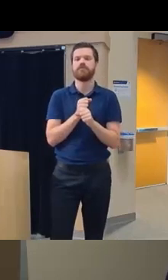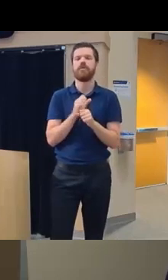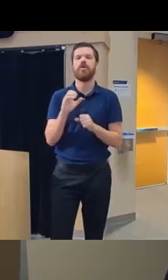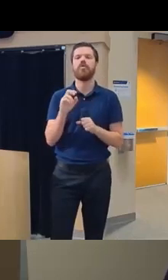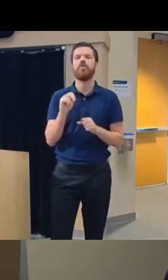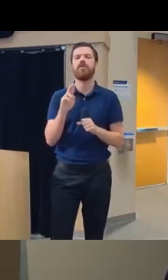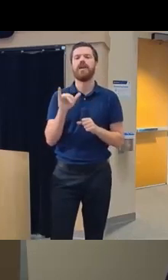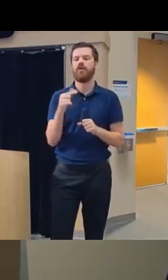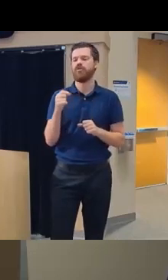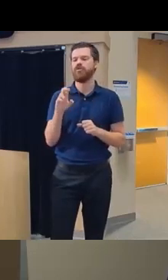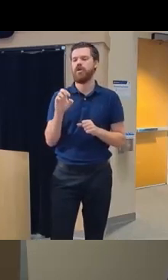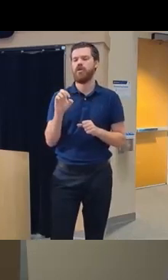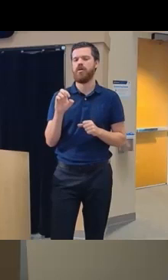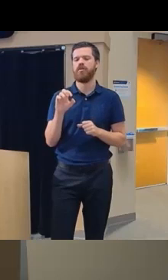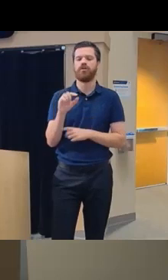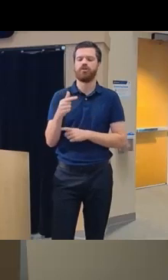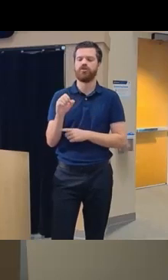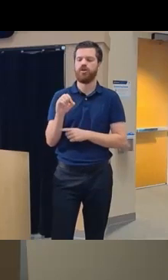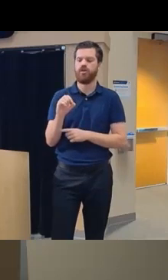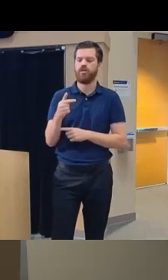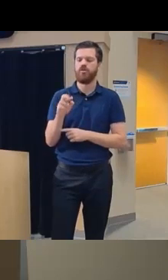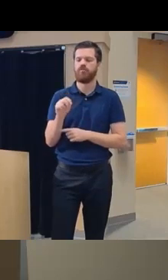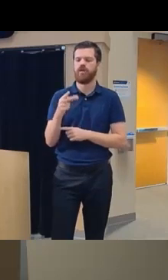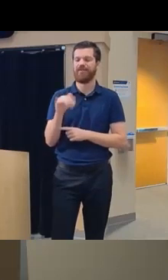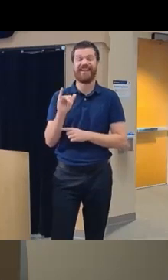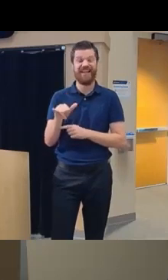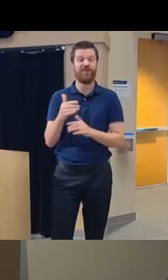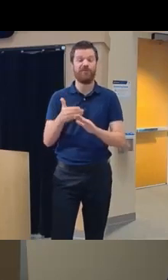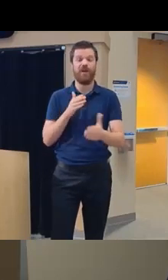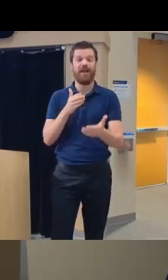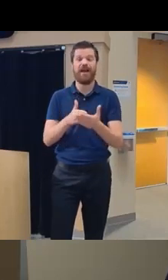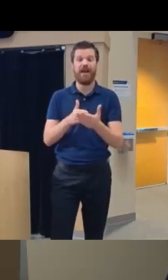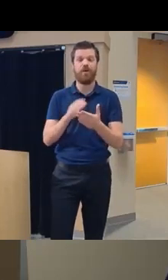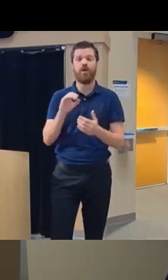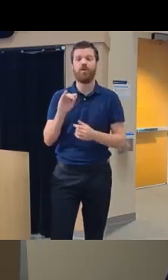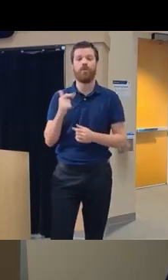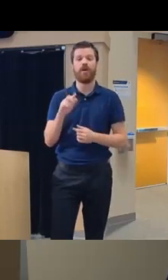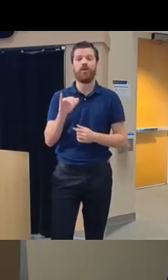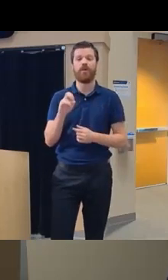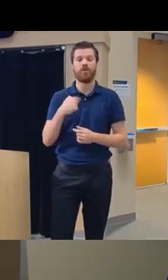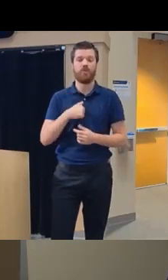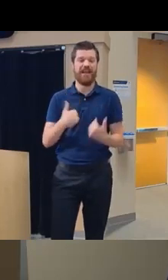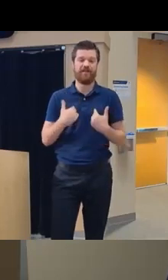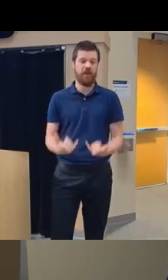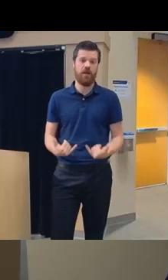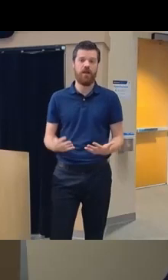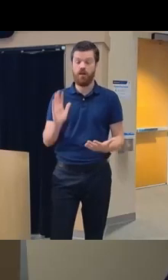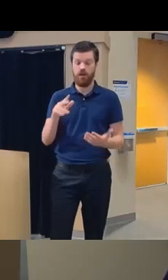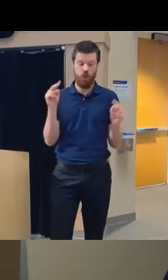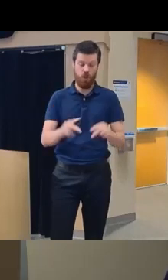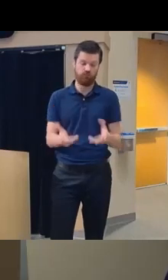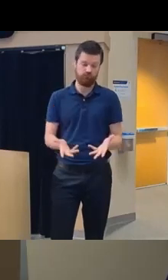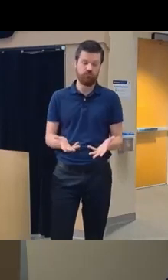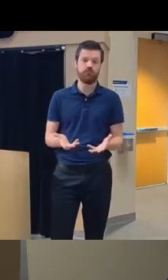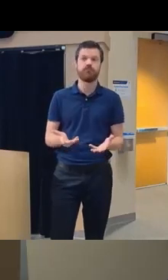coronary angiography, and that was even before the anticoagulation recommendations that we have currently. I mean, look, I